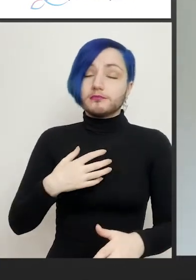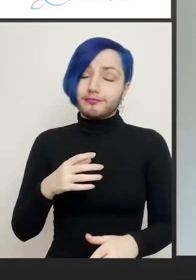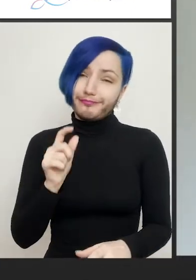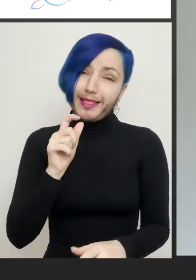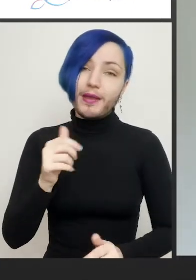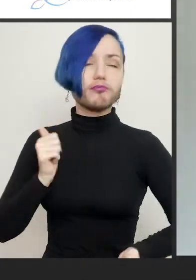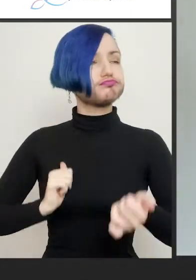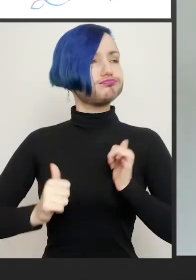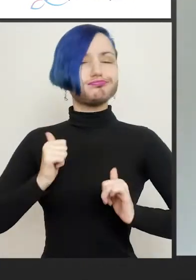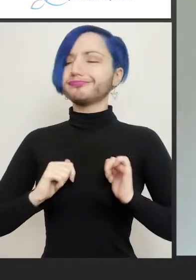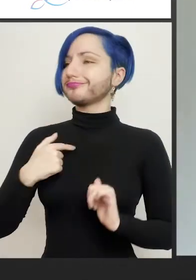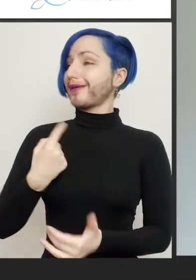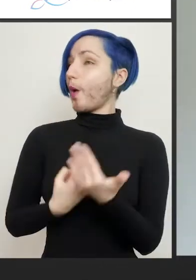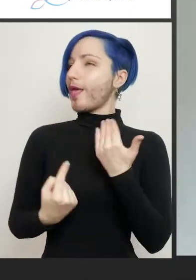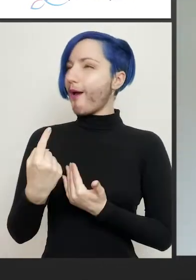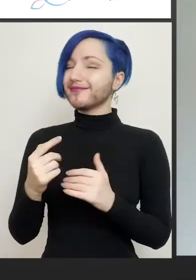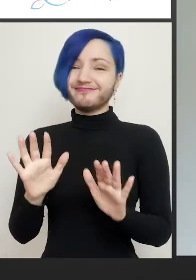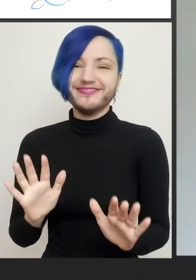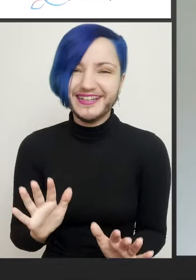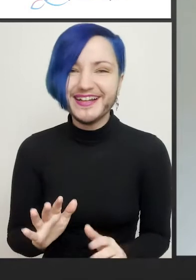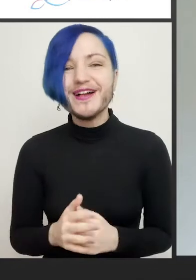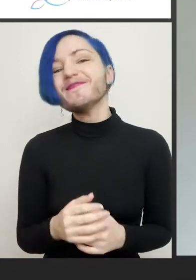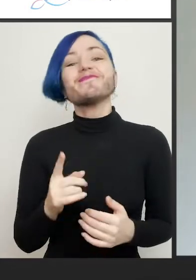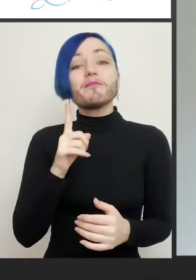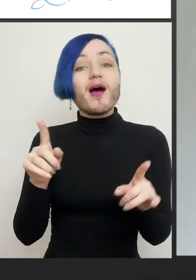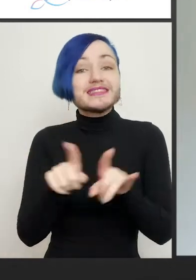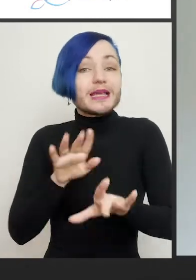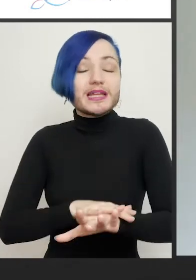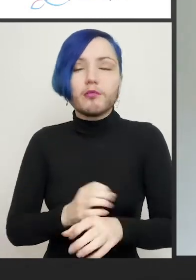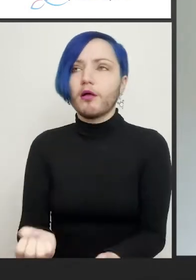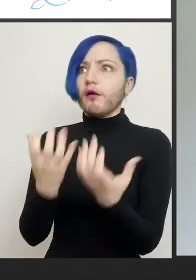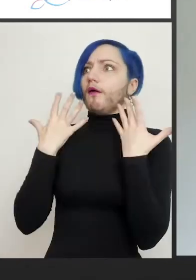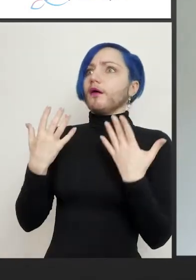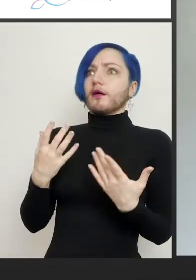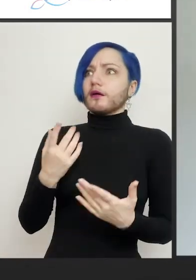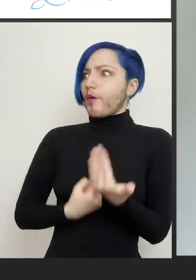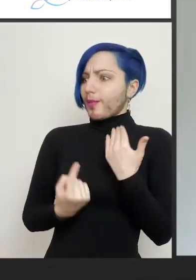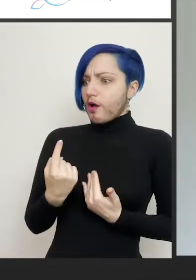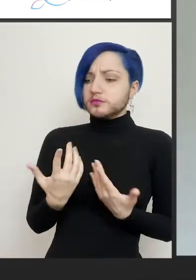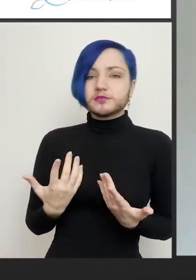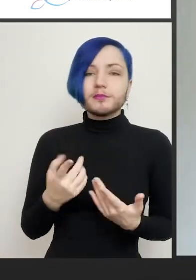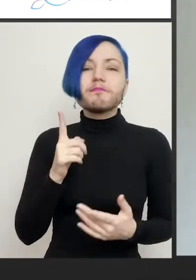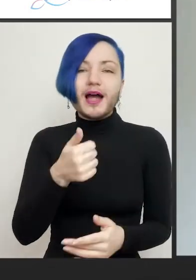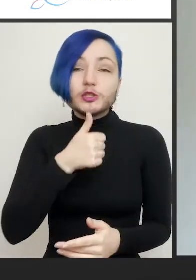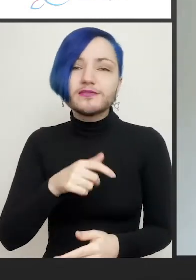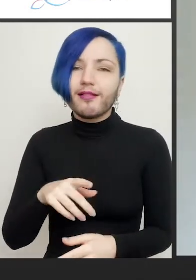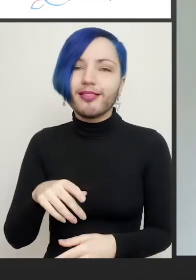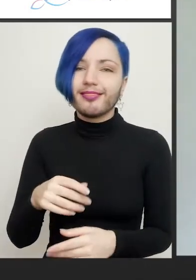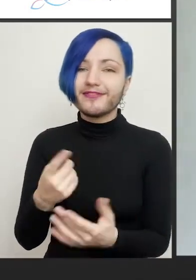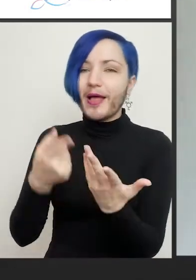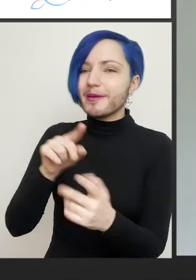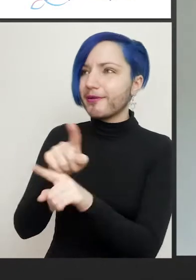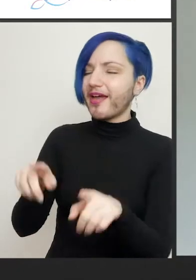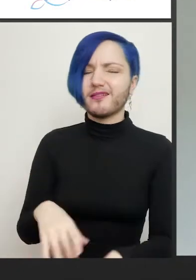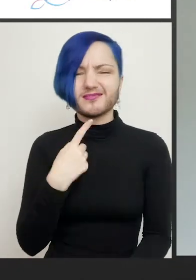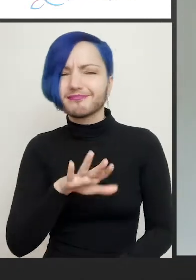make you quite self-involved, but it also can be overwhelming. It's two sides. So it's good to have people in check to be like, you're not special, but